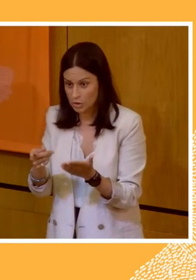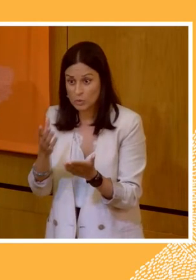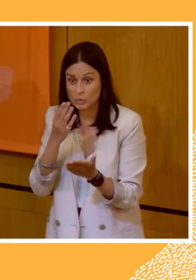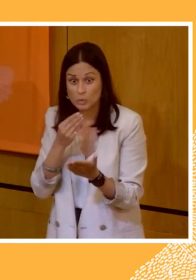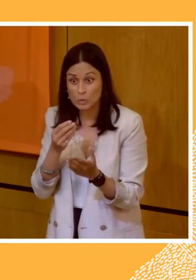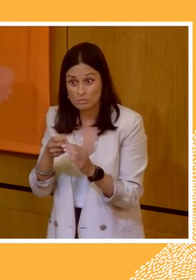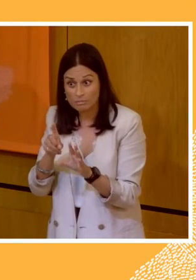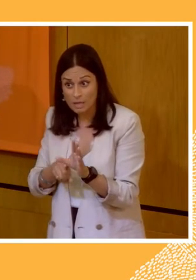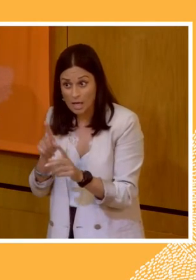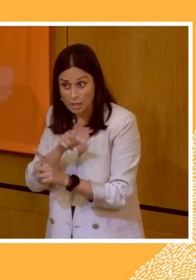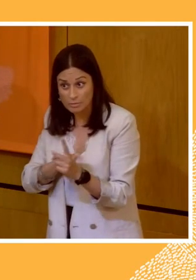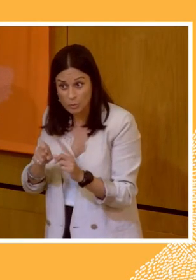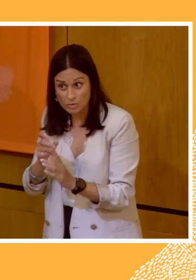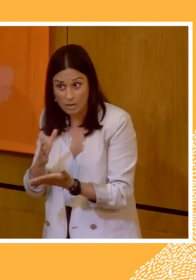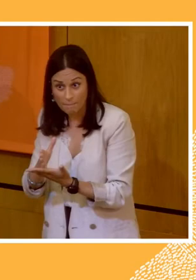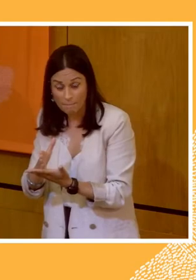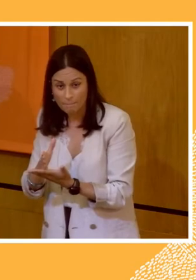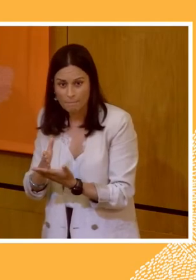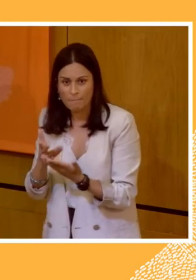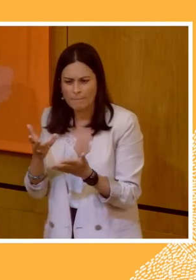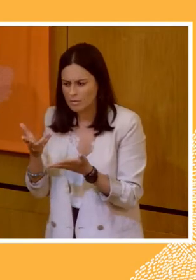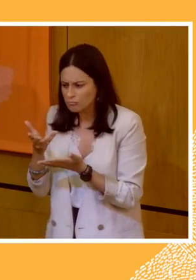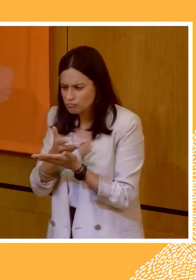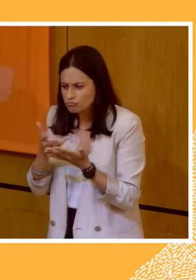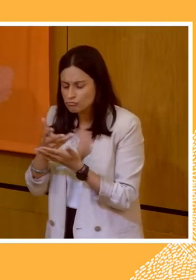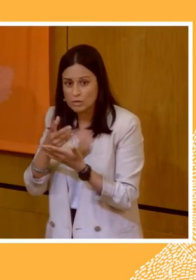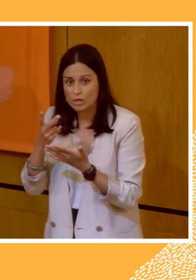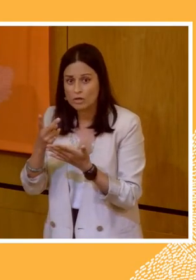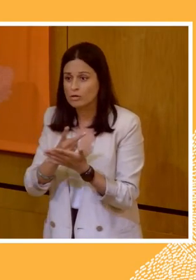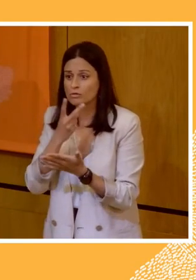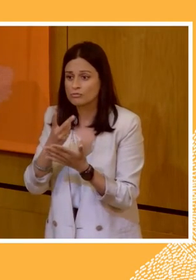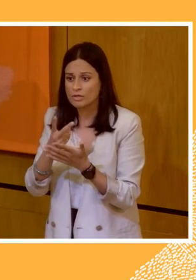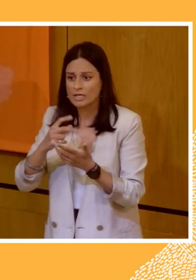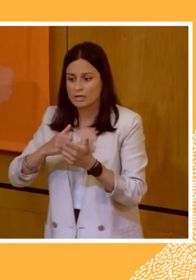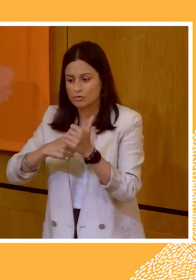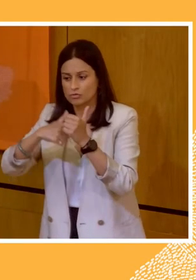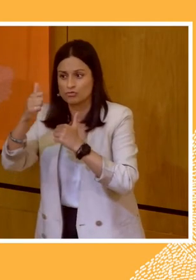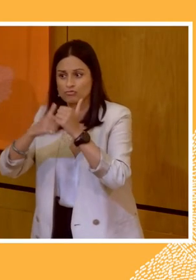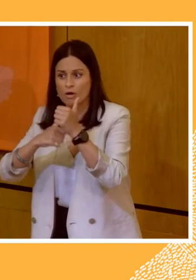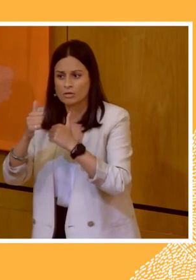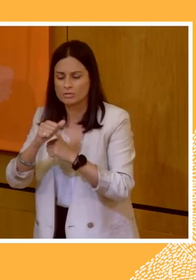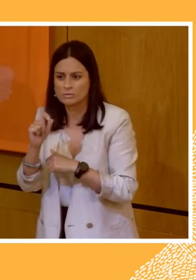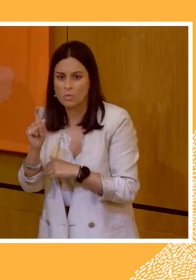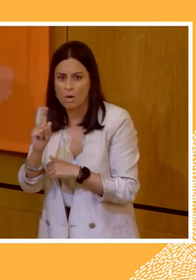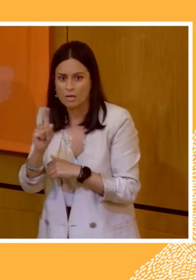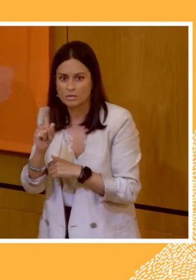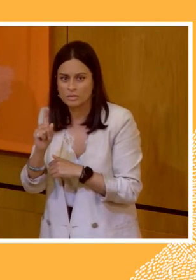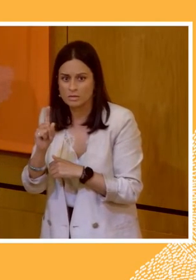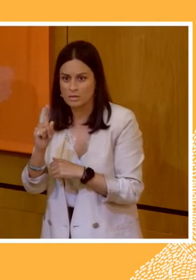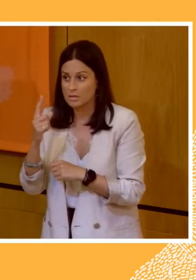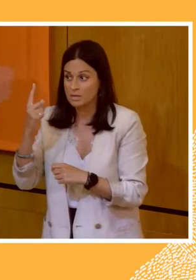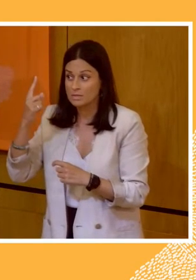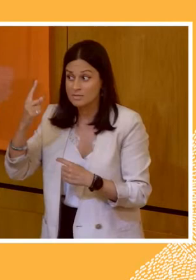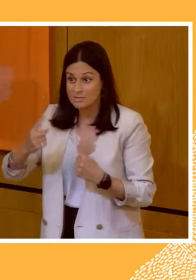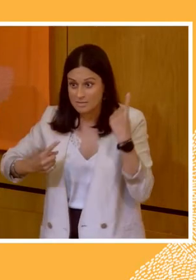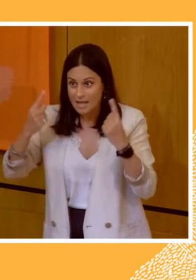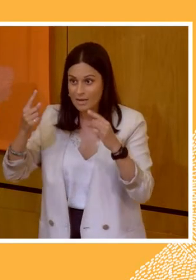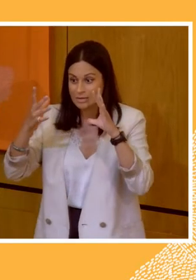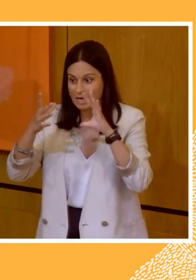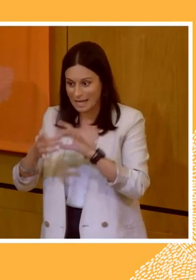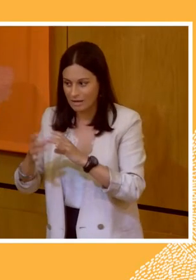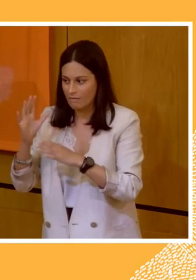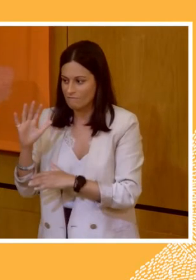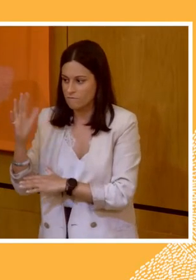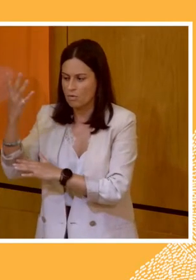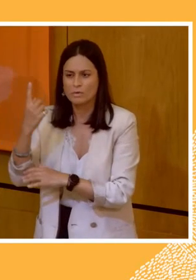the communities themselves. I think there was some talk about reconstructing the sounds of the forest for the